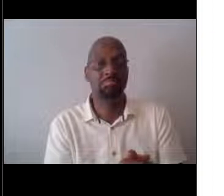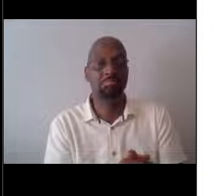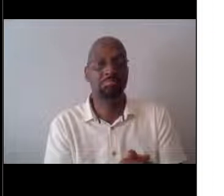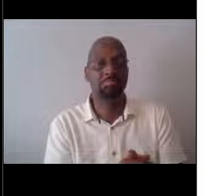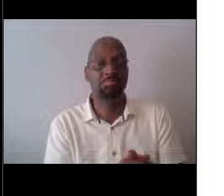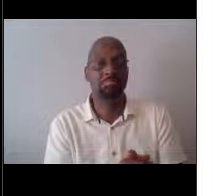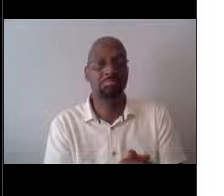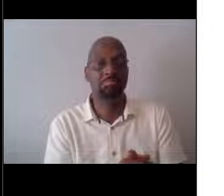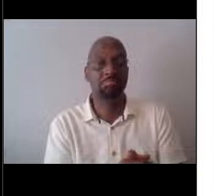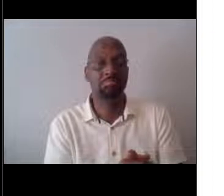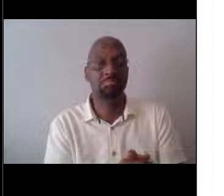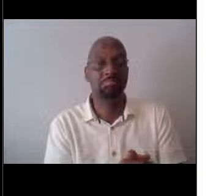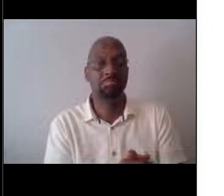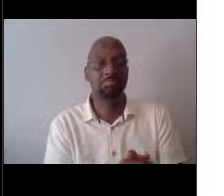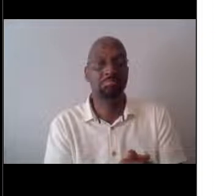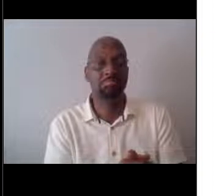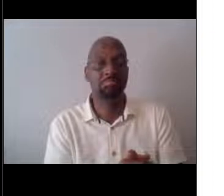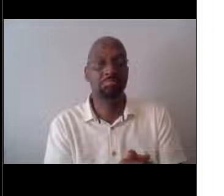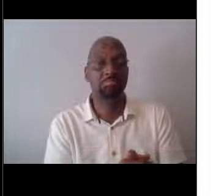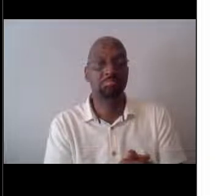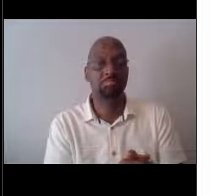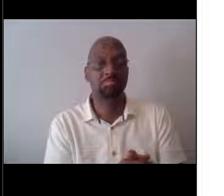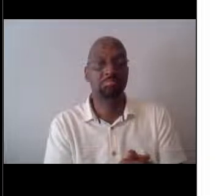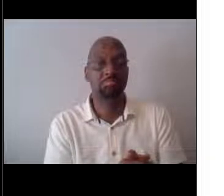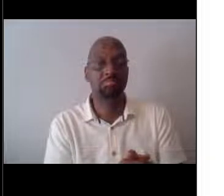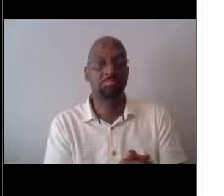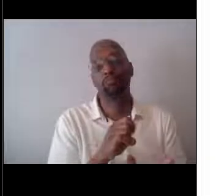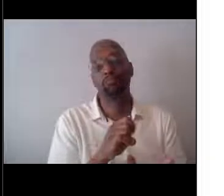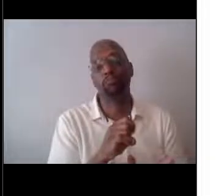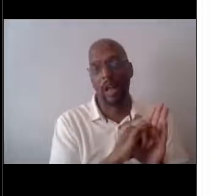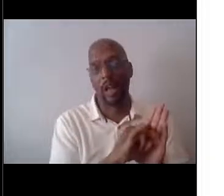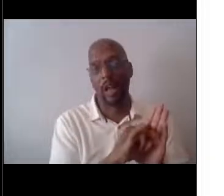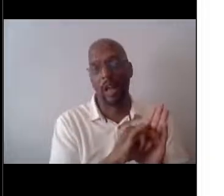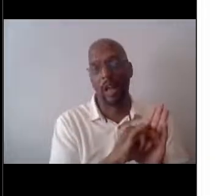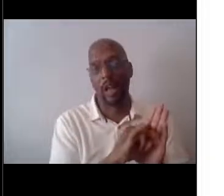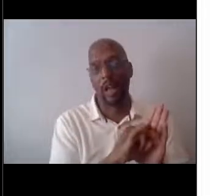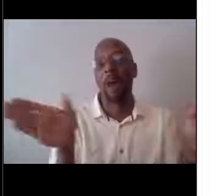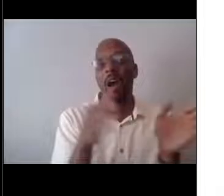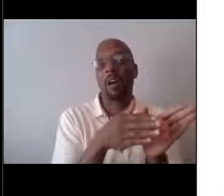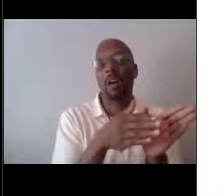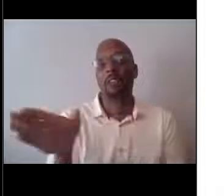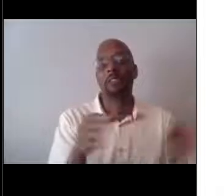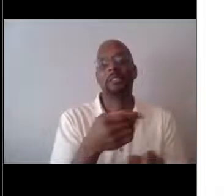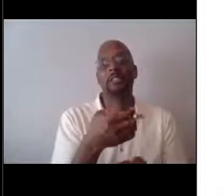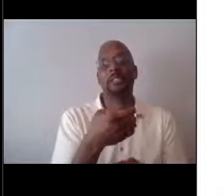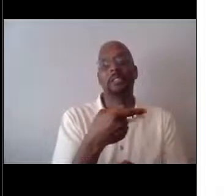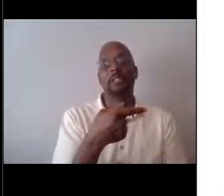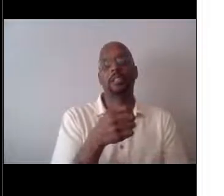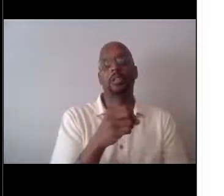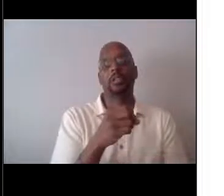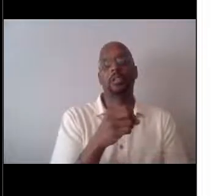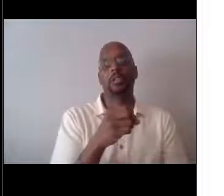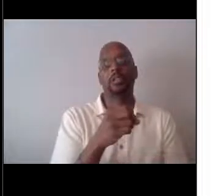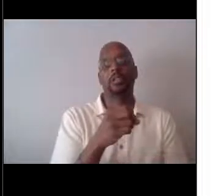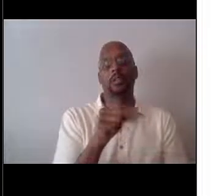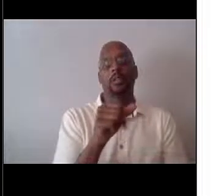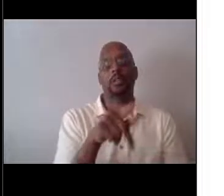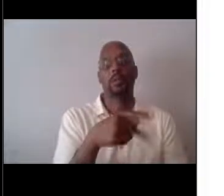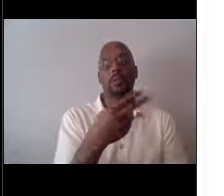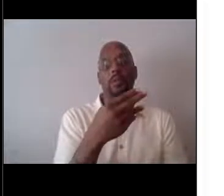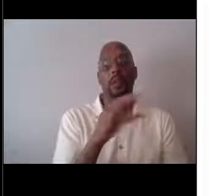they represent a broad geographical space. As Avital said, they represent priority populations.